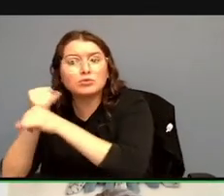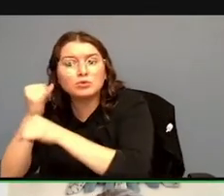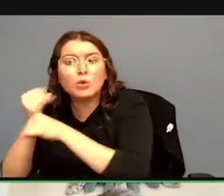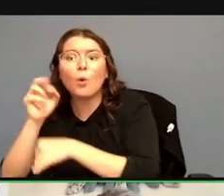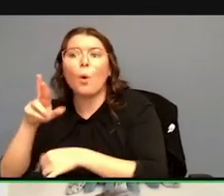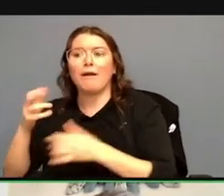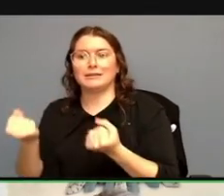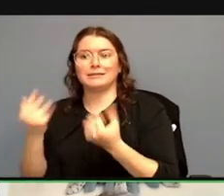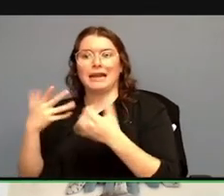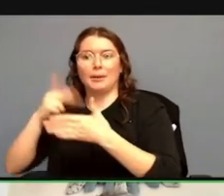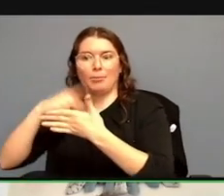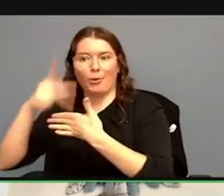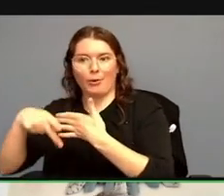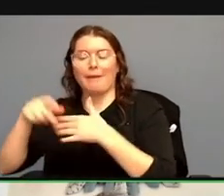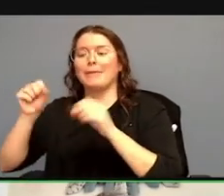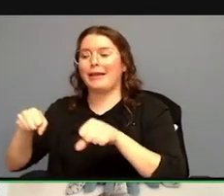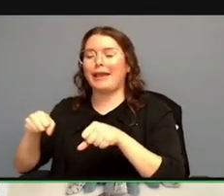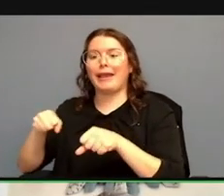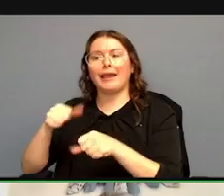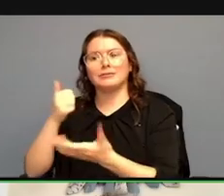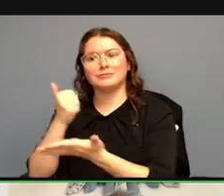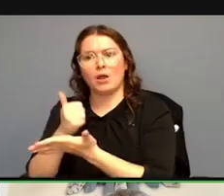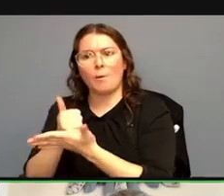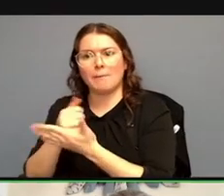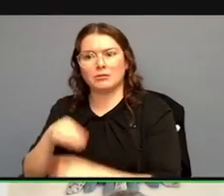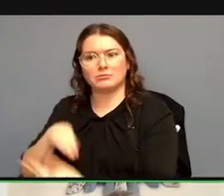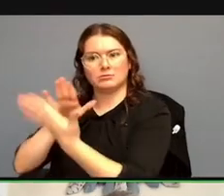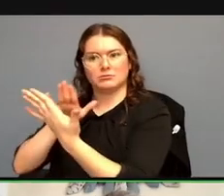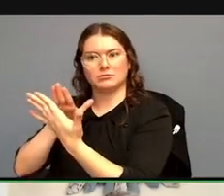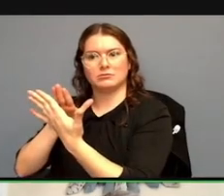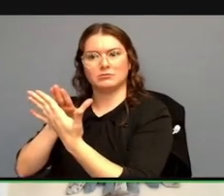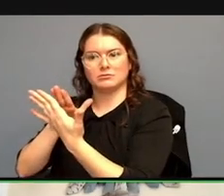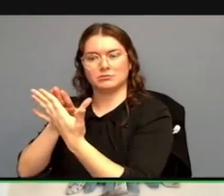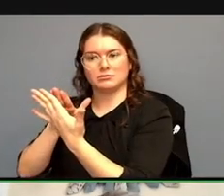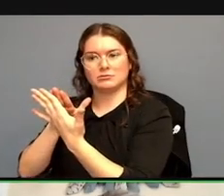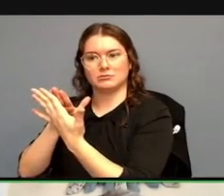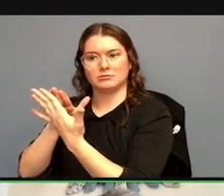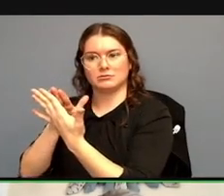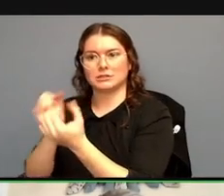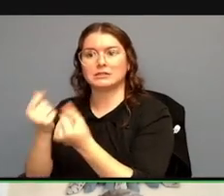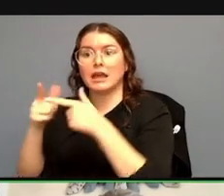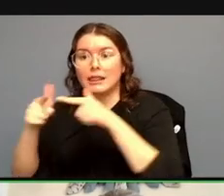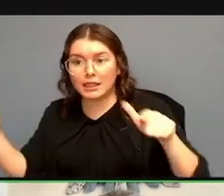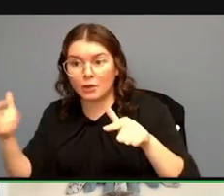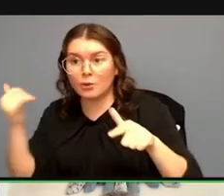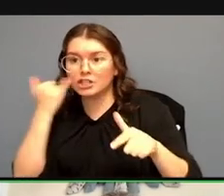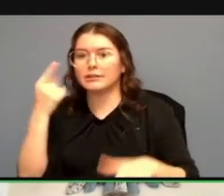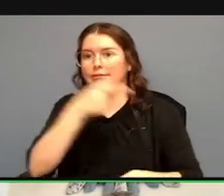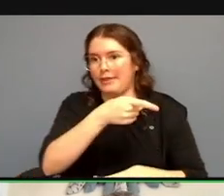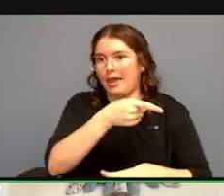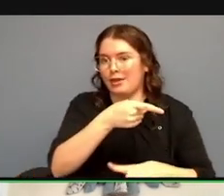can also help address sign language as long as they're a fluent signer.